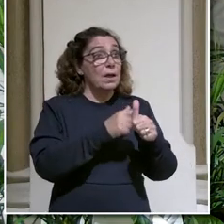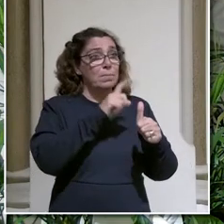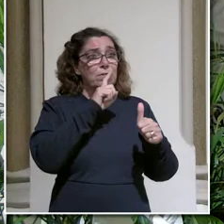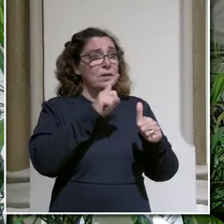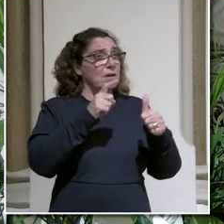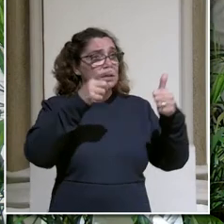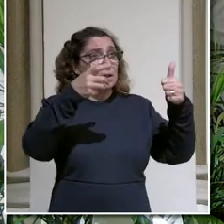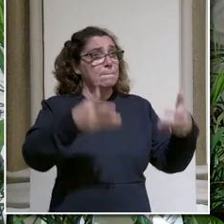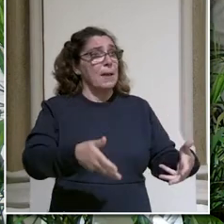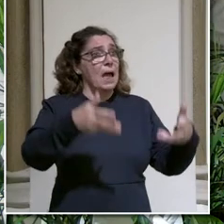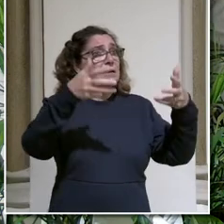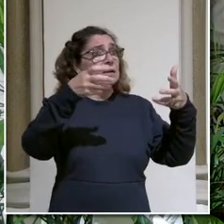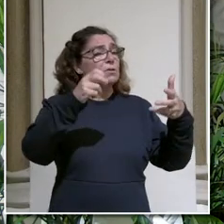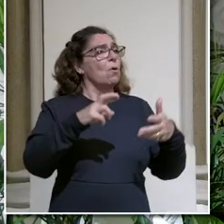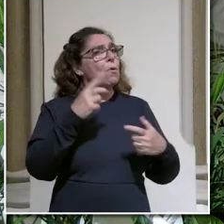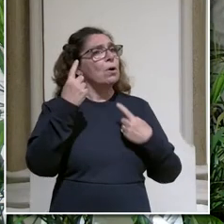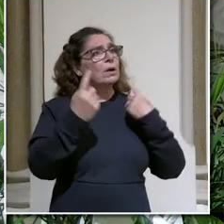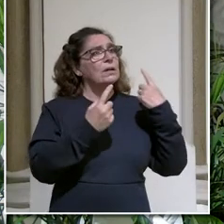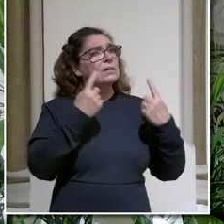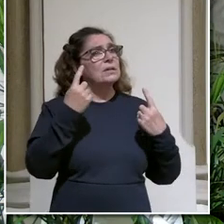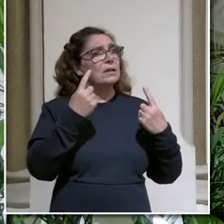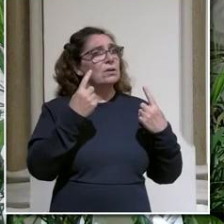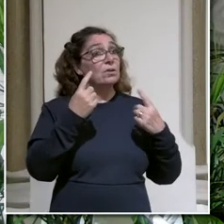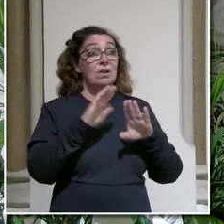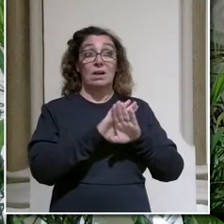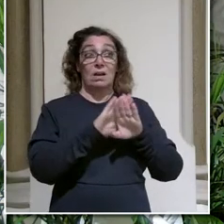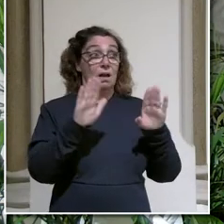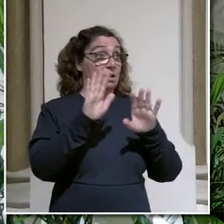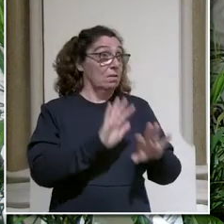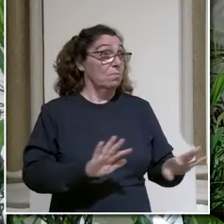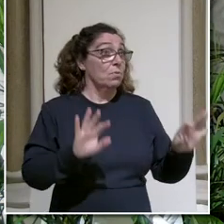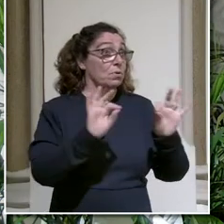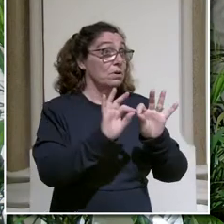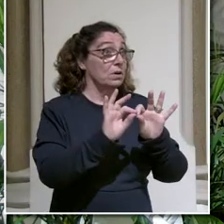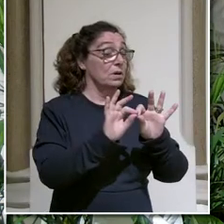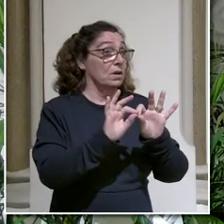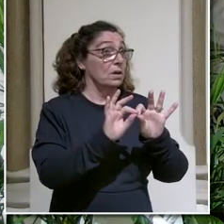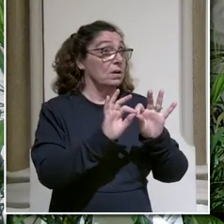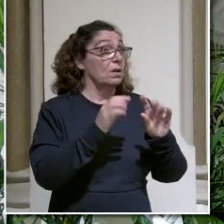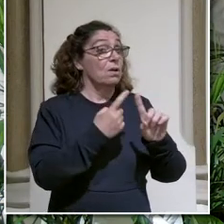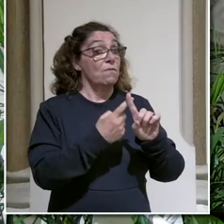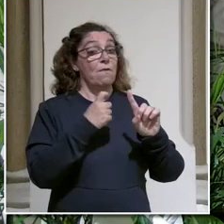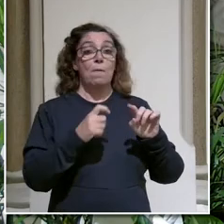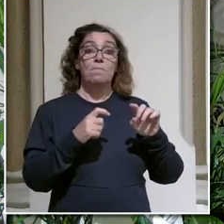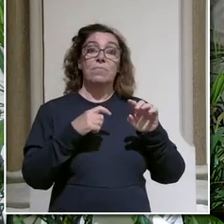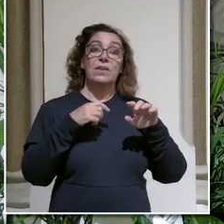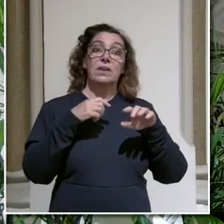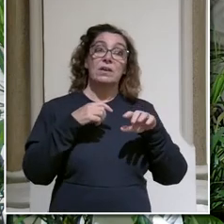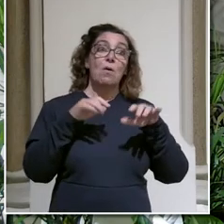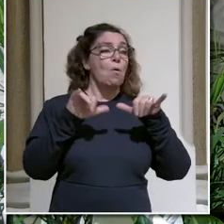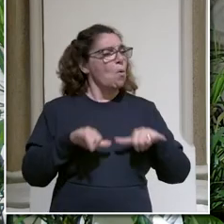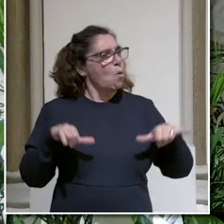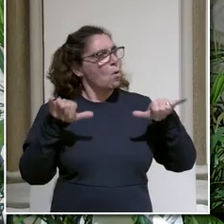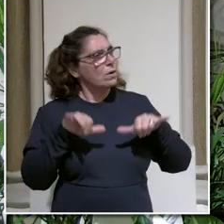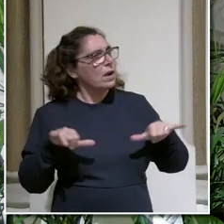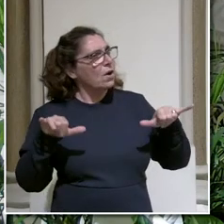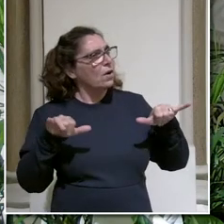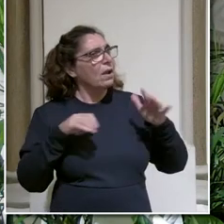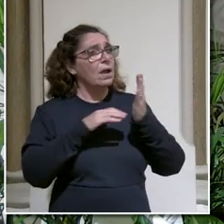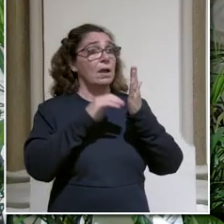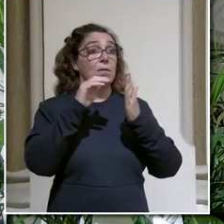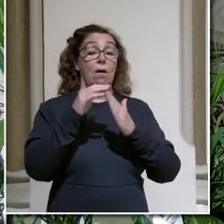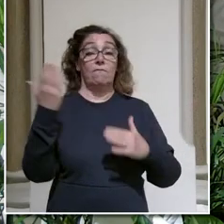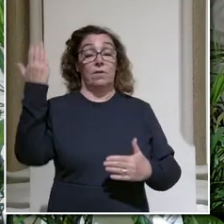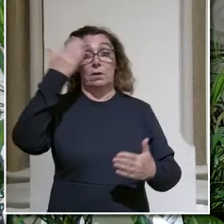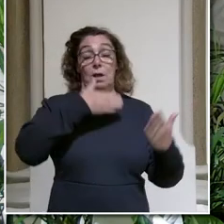abandoned or considered unimportant. From the ordinary and often